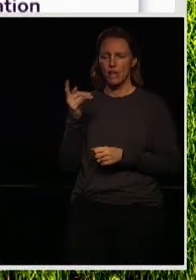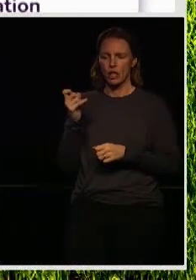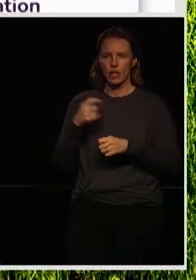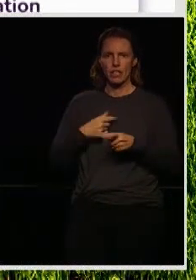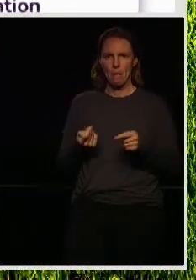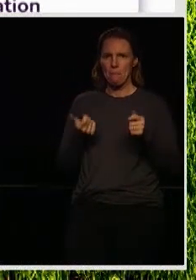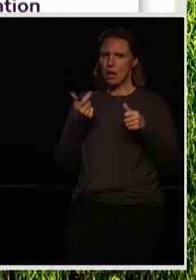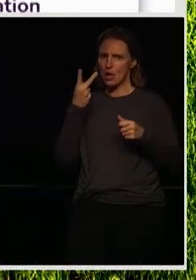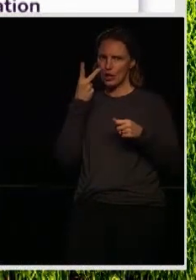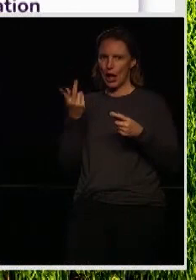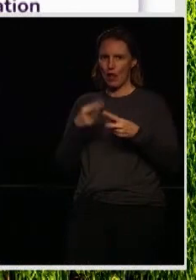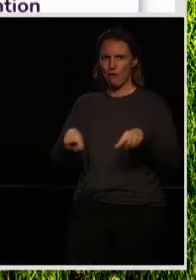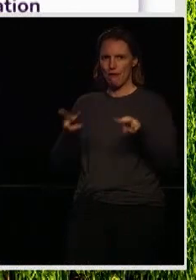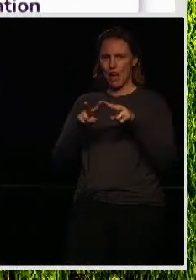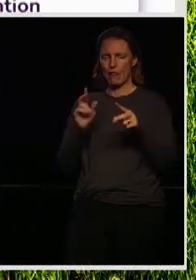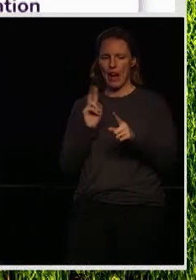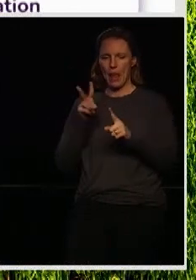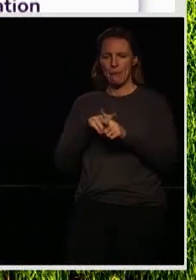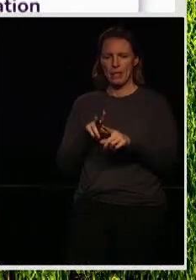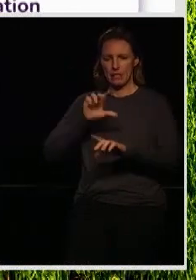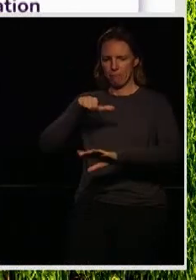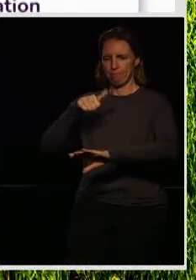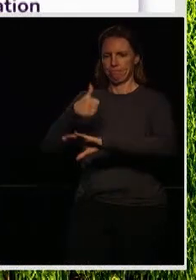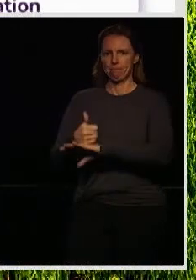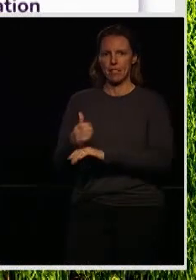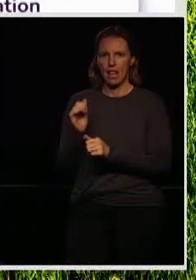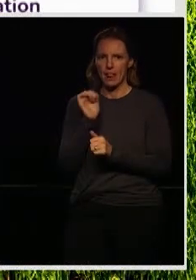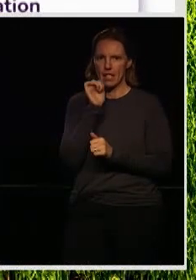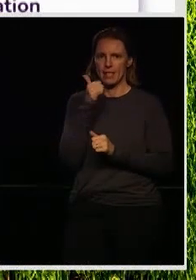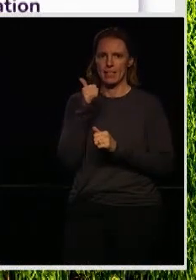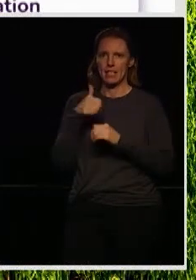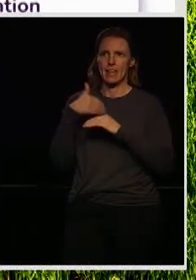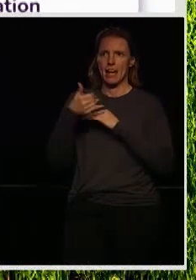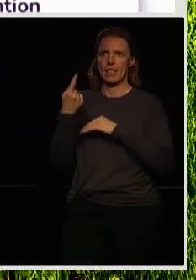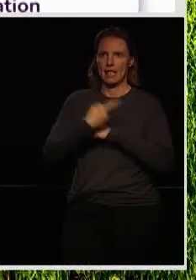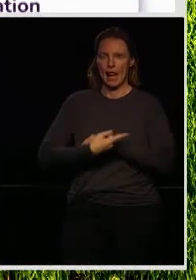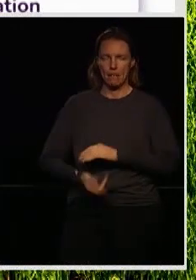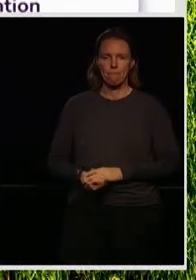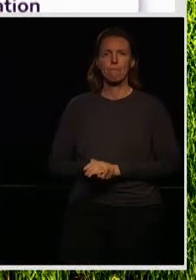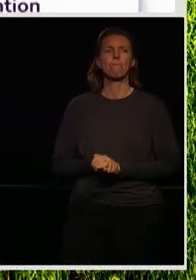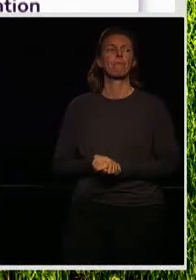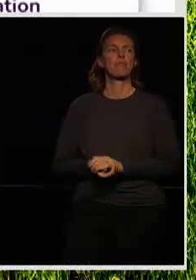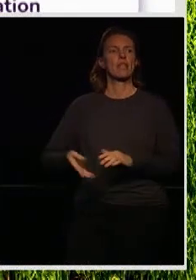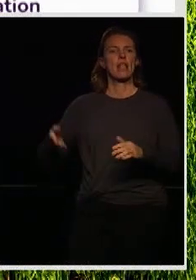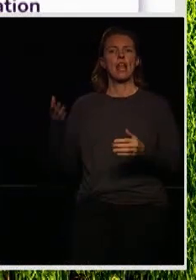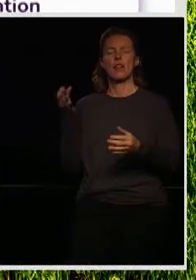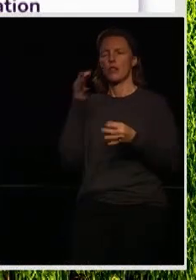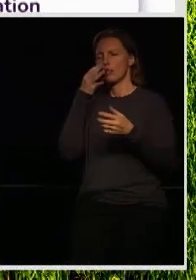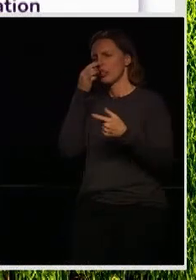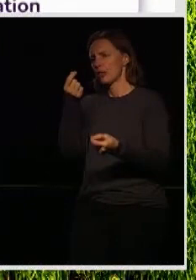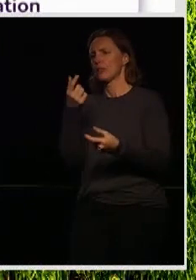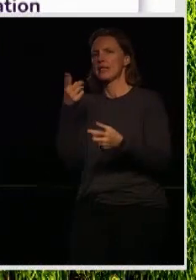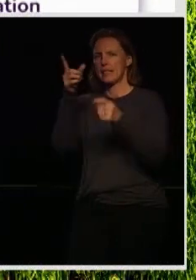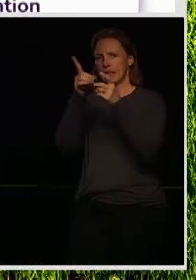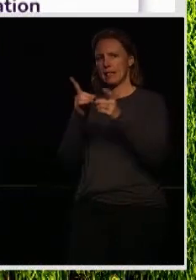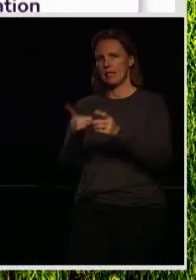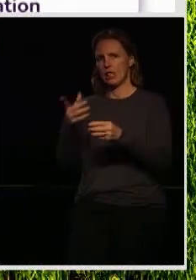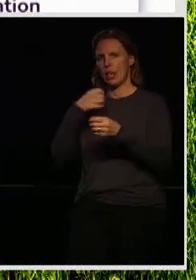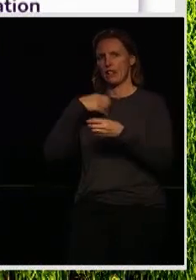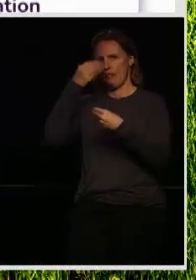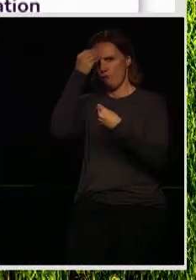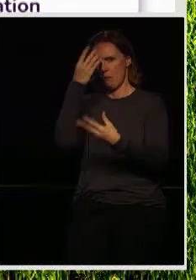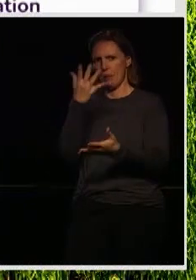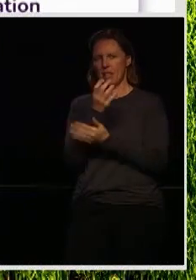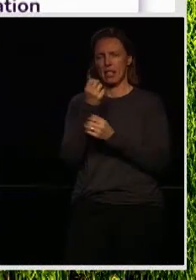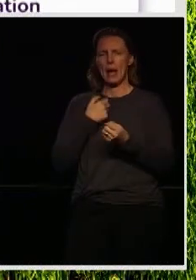in our application and installed it the next day. They're interested in detailed information